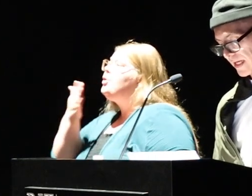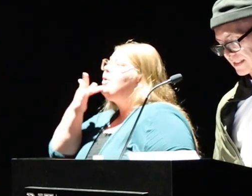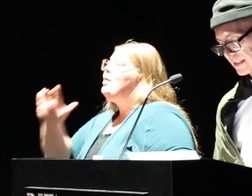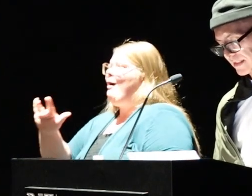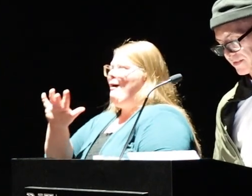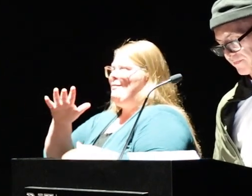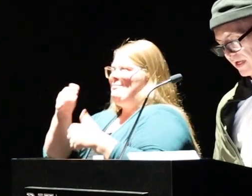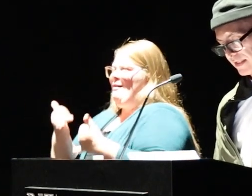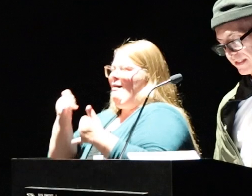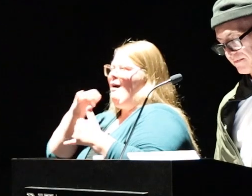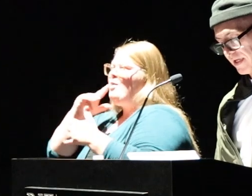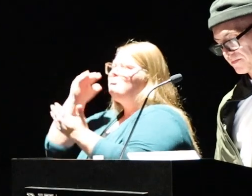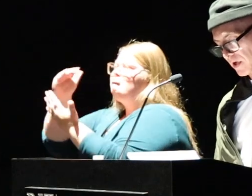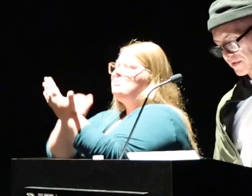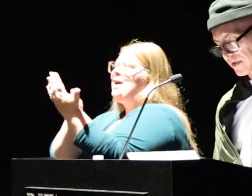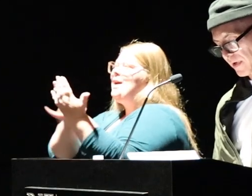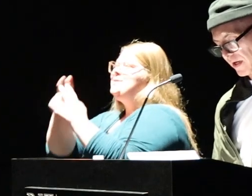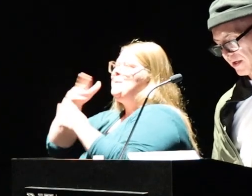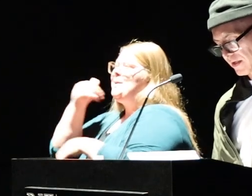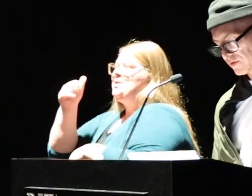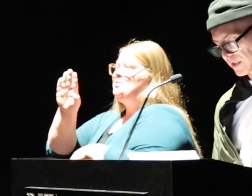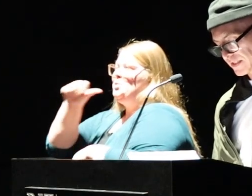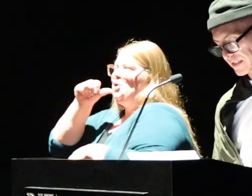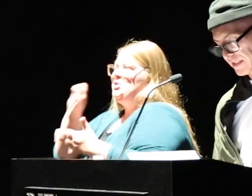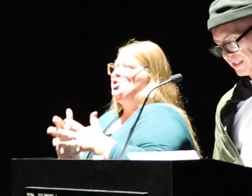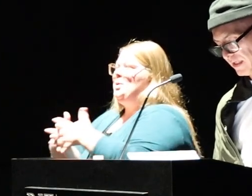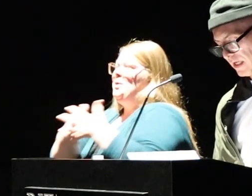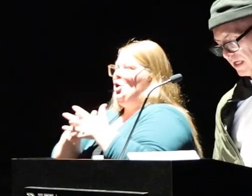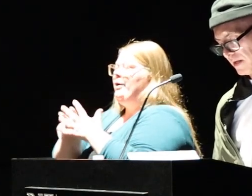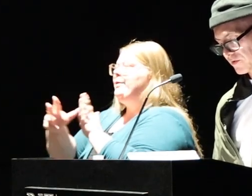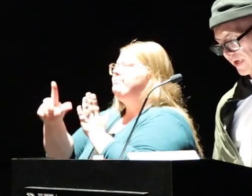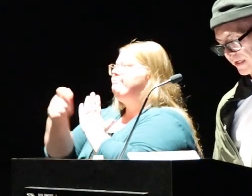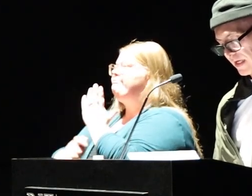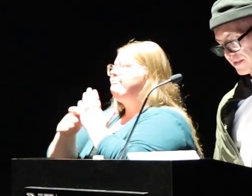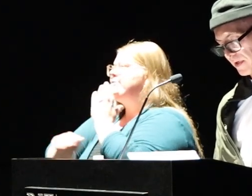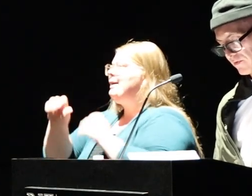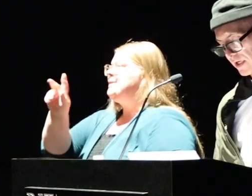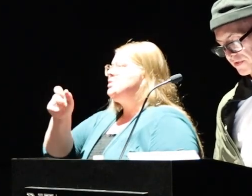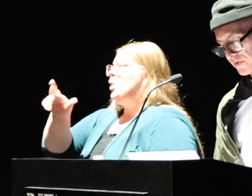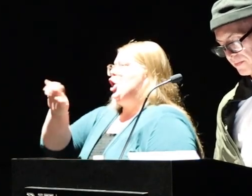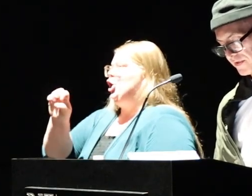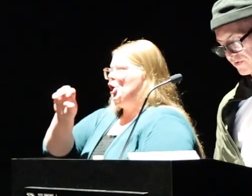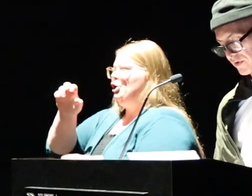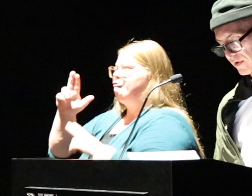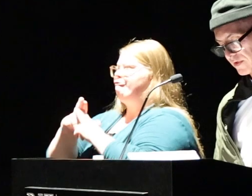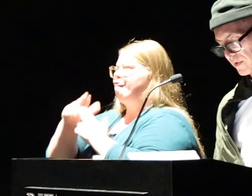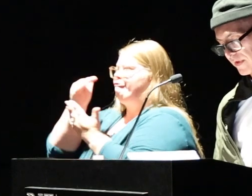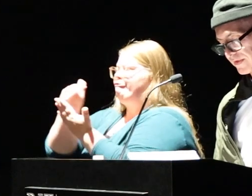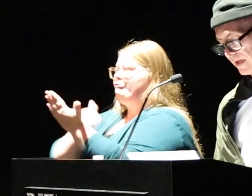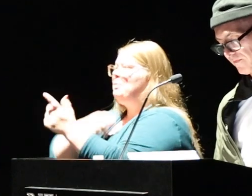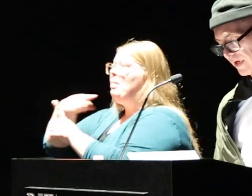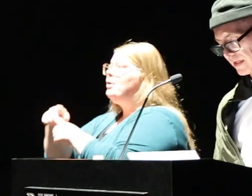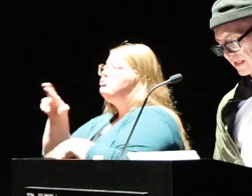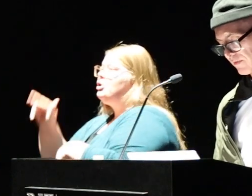Esquire magazine's list of the 18 best bars in America in 2016, and was recognized by the Rochester Business Journal as one of